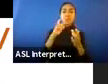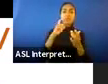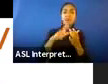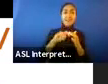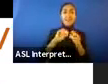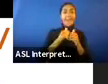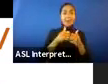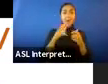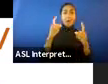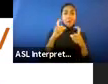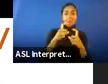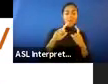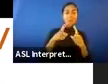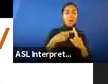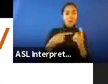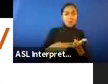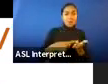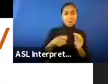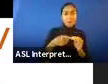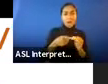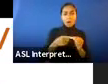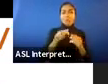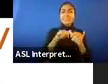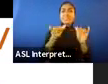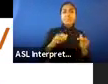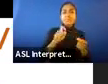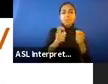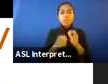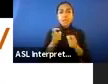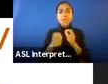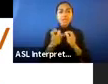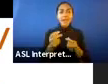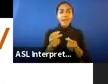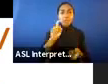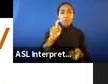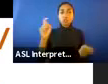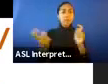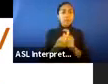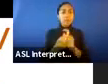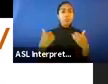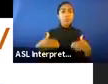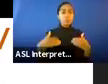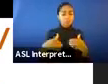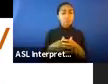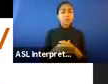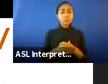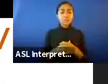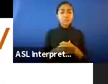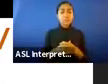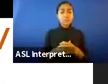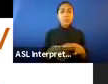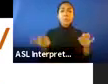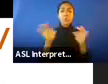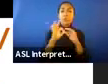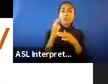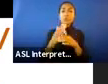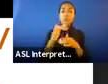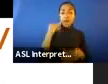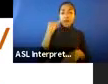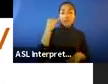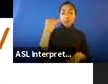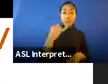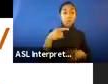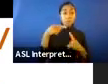So we want to just share this idea that, you know, complex problems take